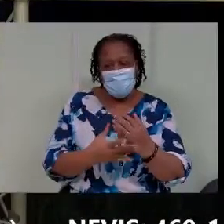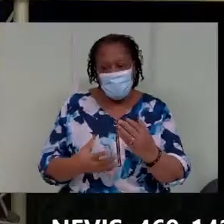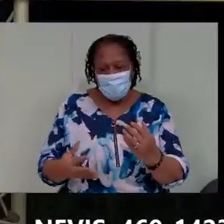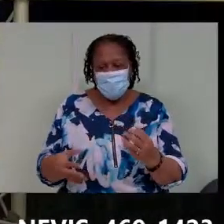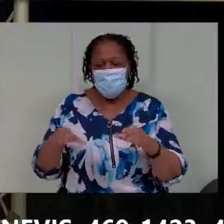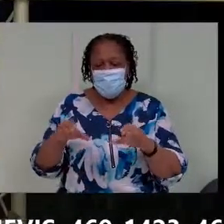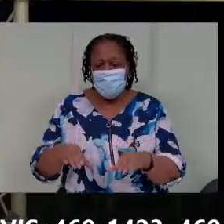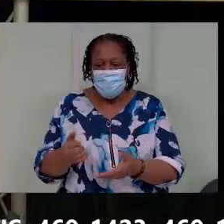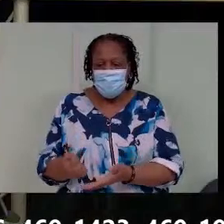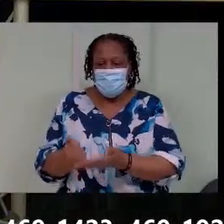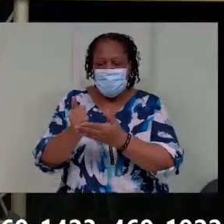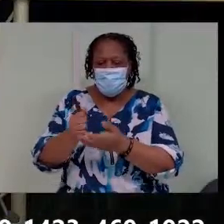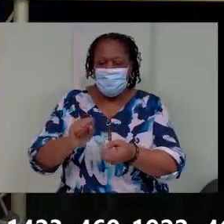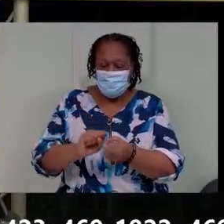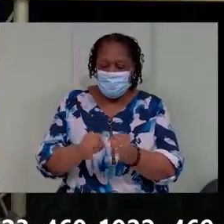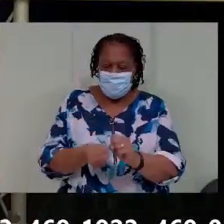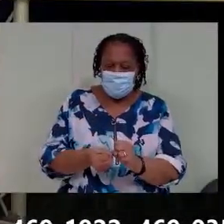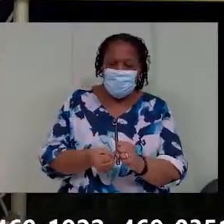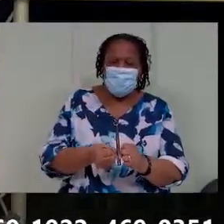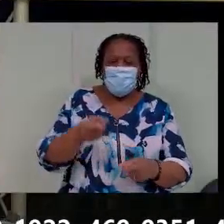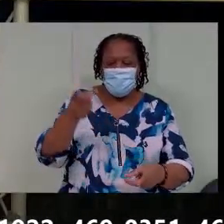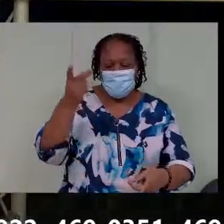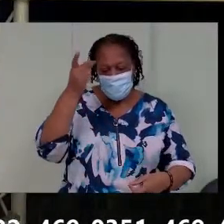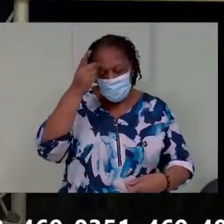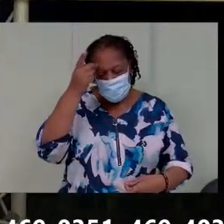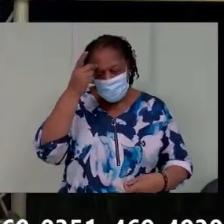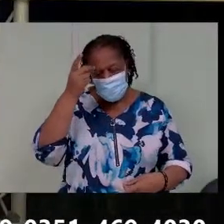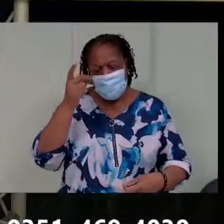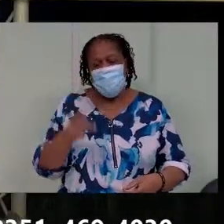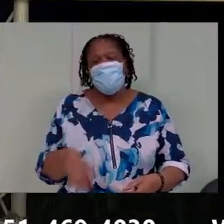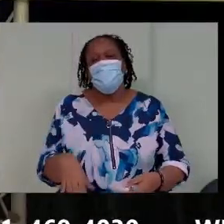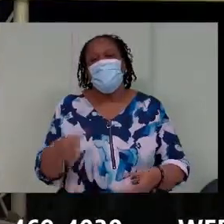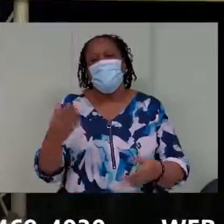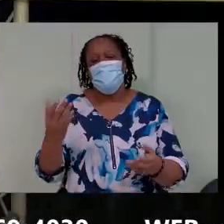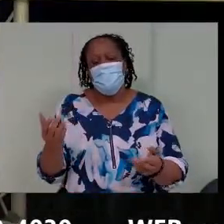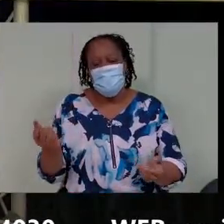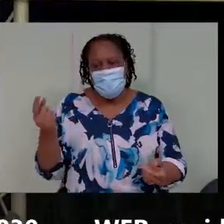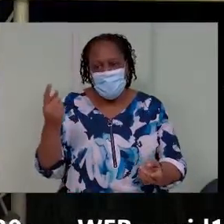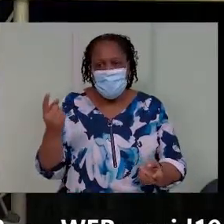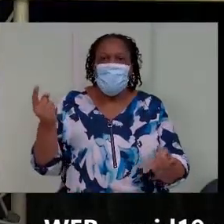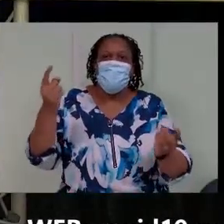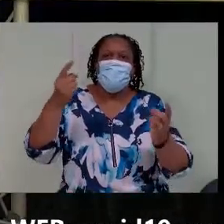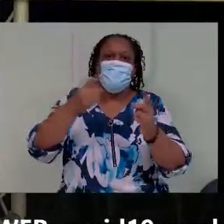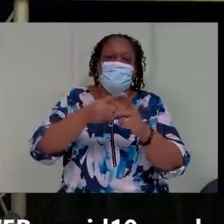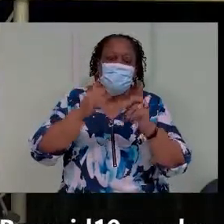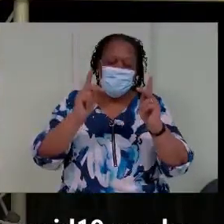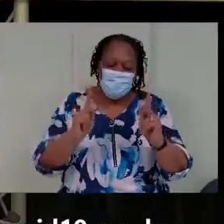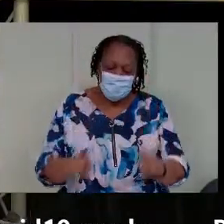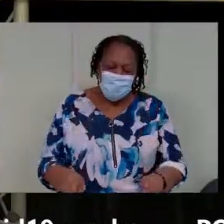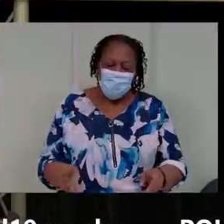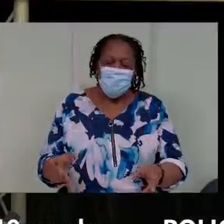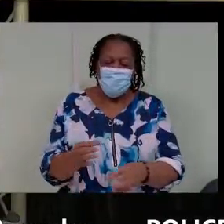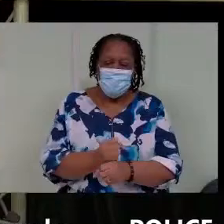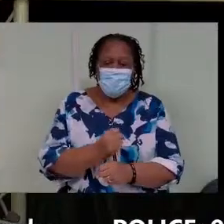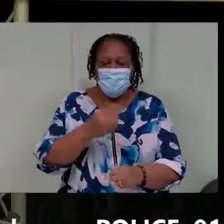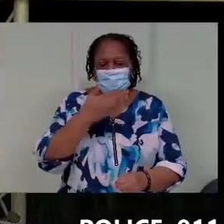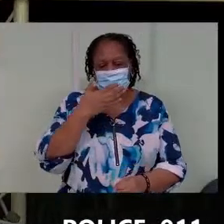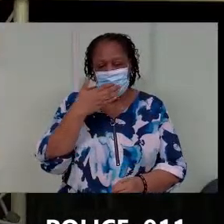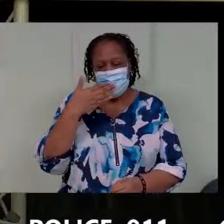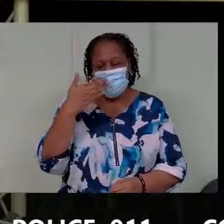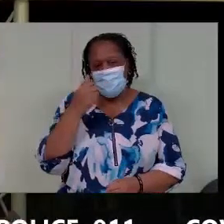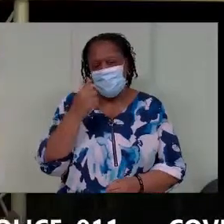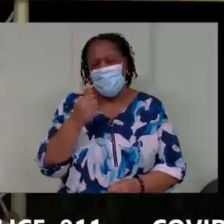will help to fight the virus until the person mounts their own immune response. That is, they develop their own antibodies